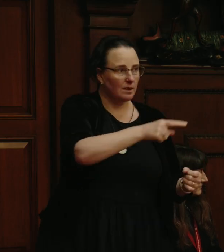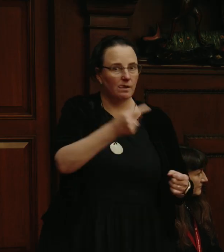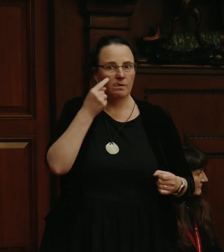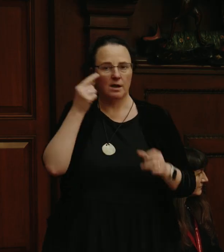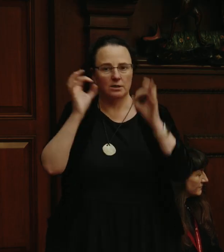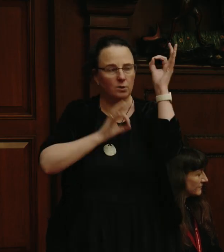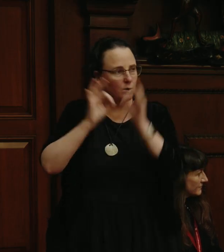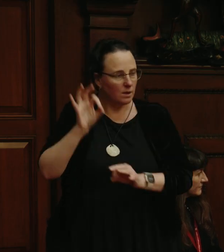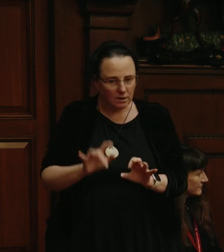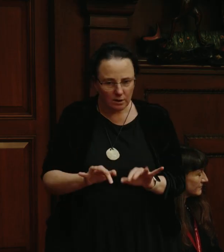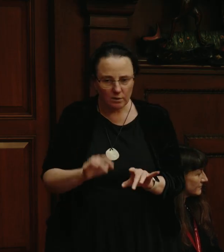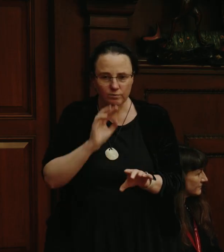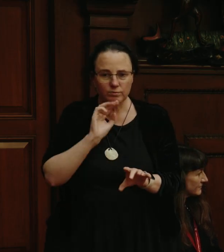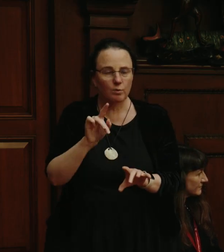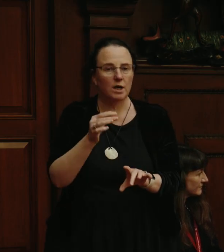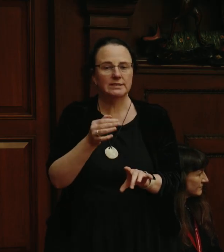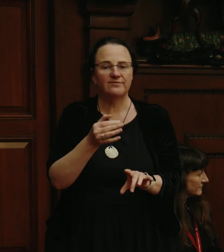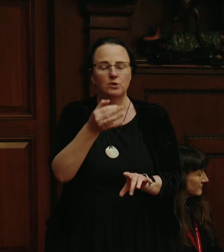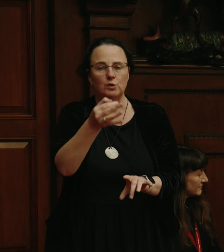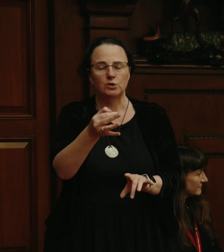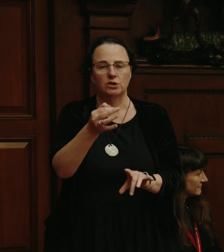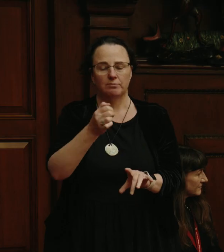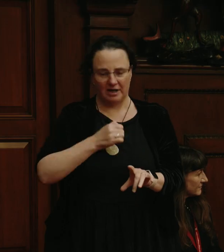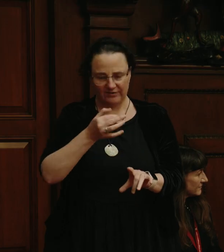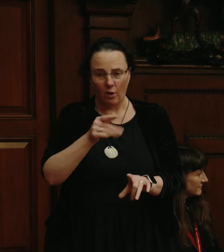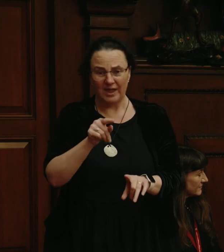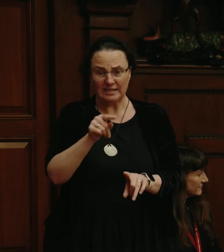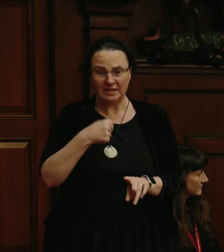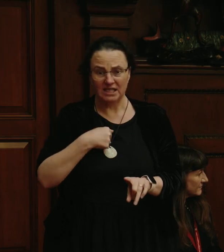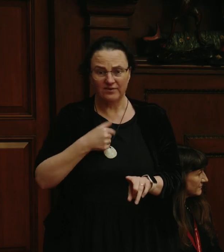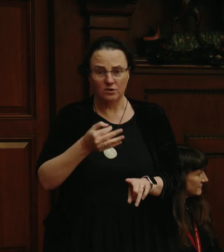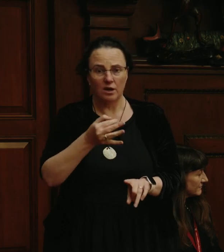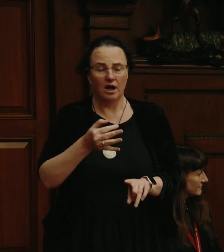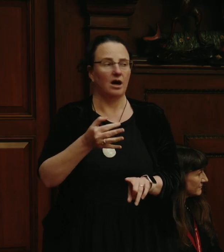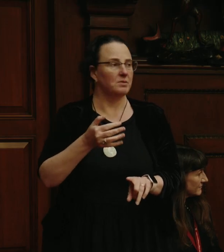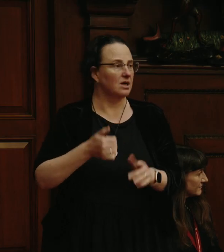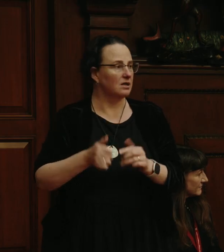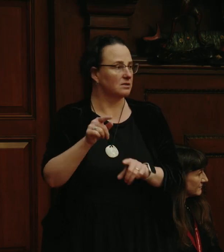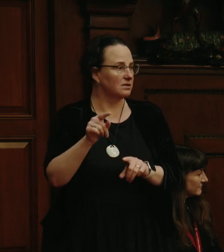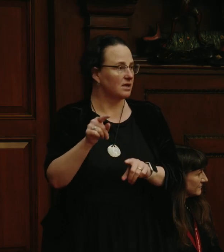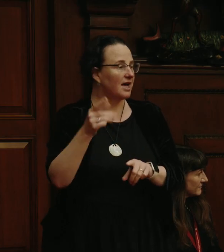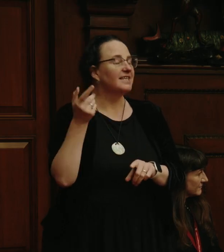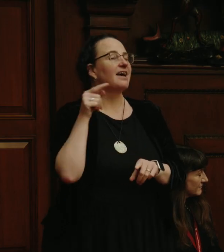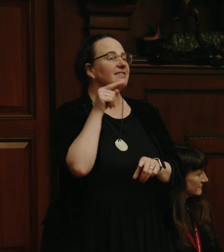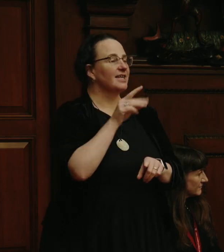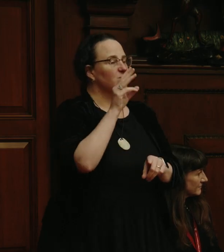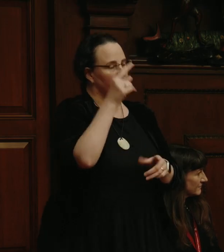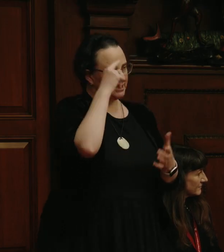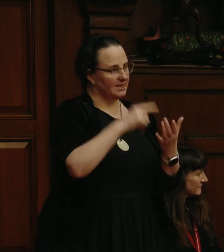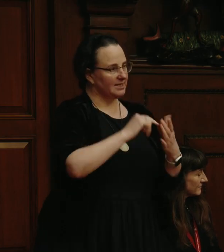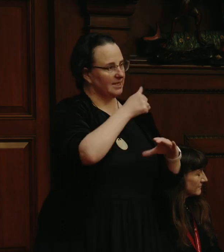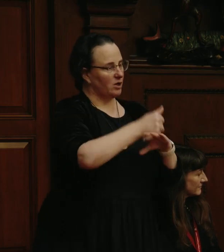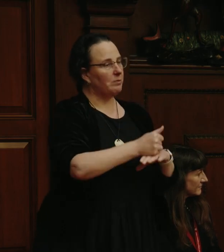see what's before us. And I suppose that's one of the reasons that we set up